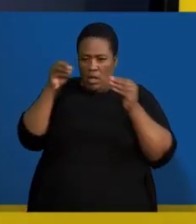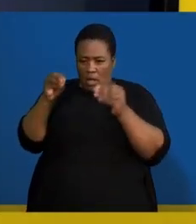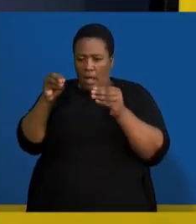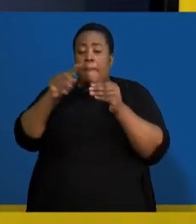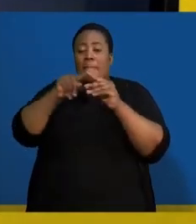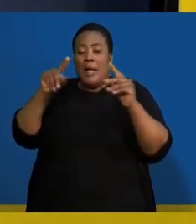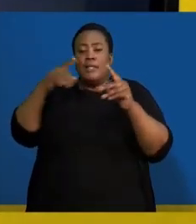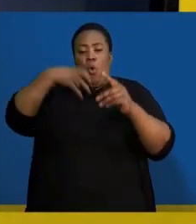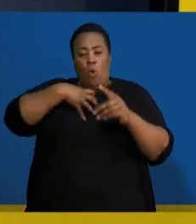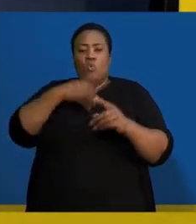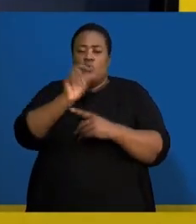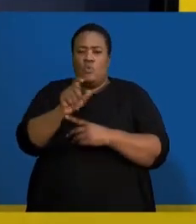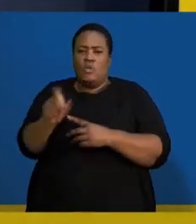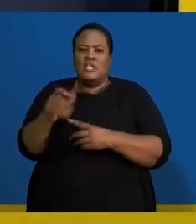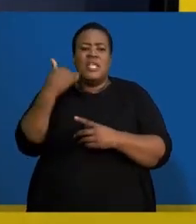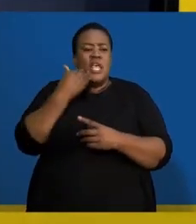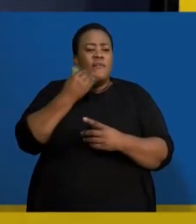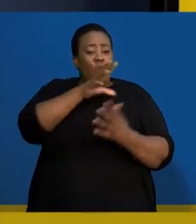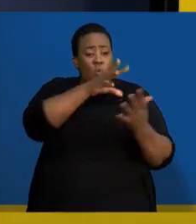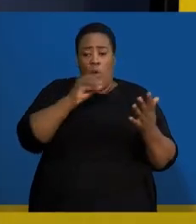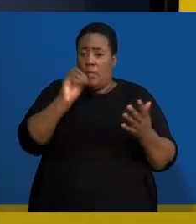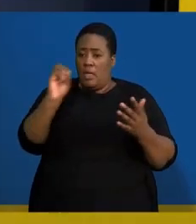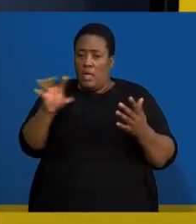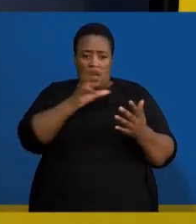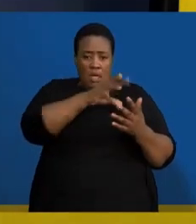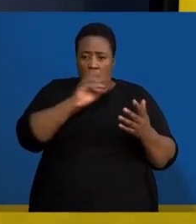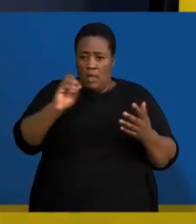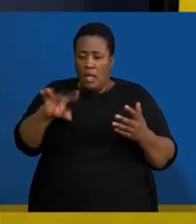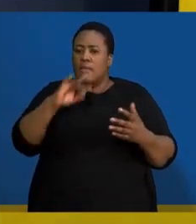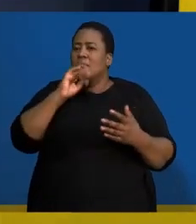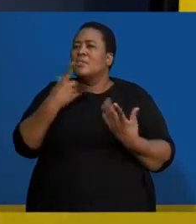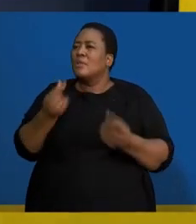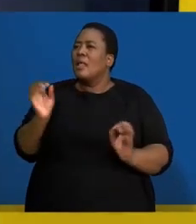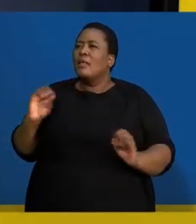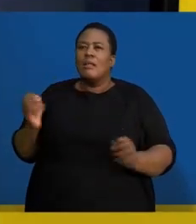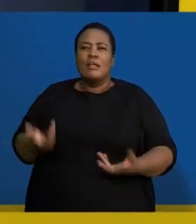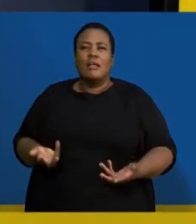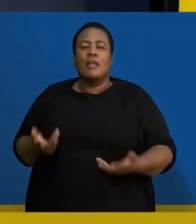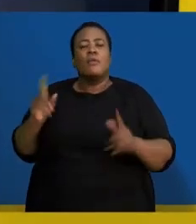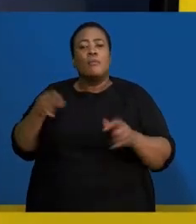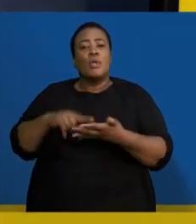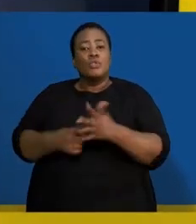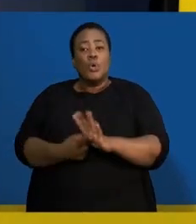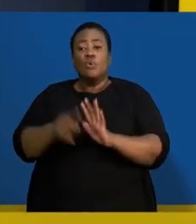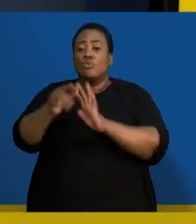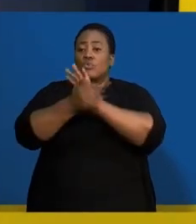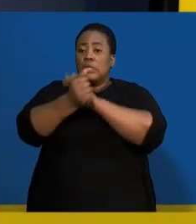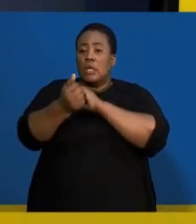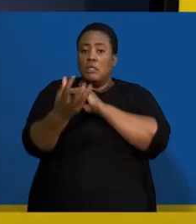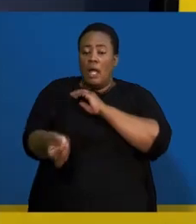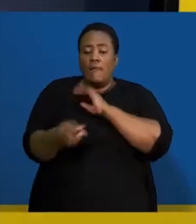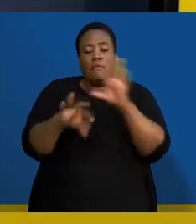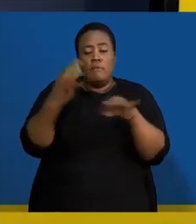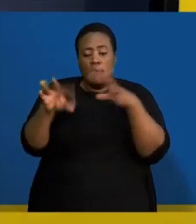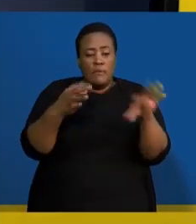just repeat the sources, that means you have not done anything. Okay, you have to show that you have the skills to